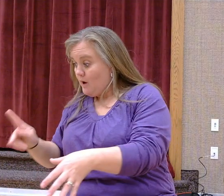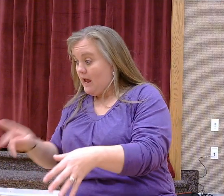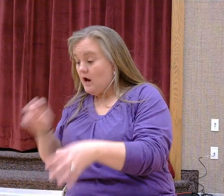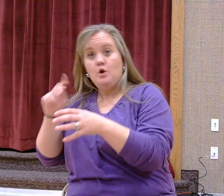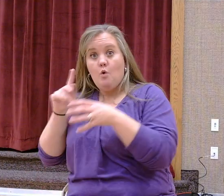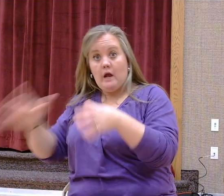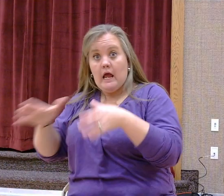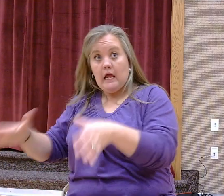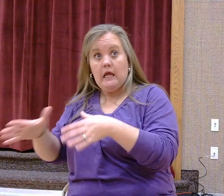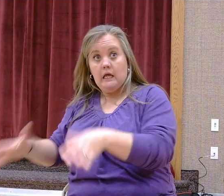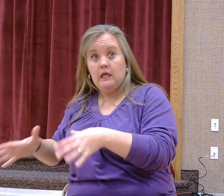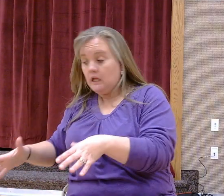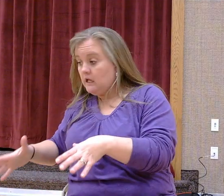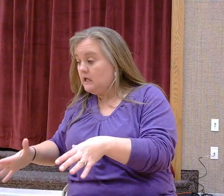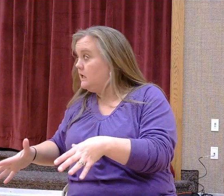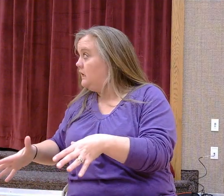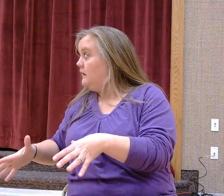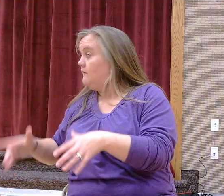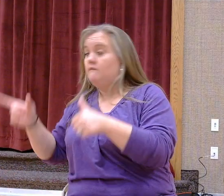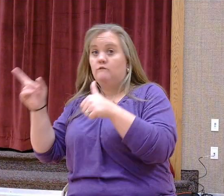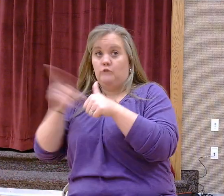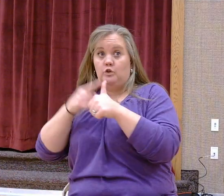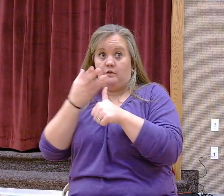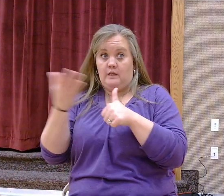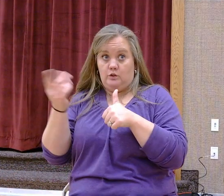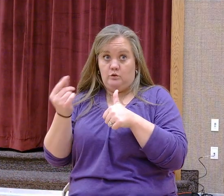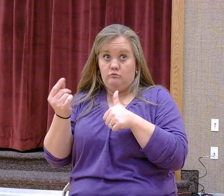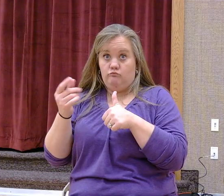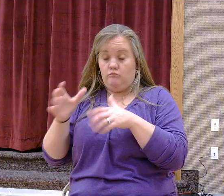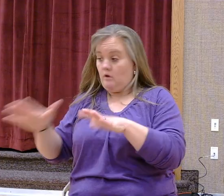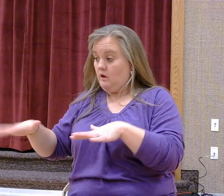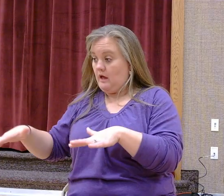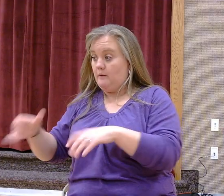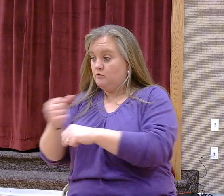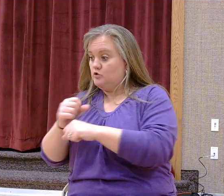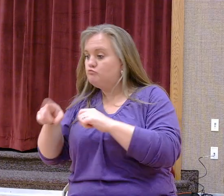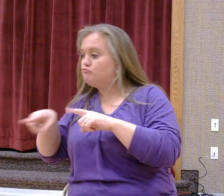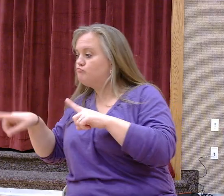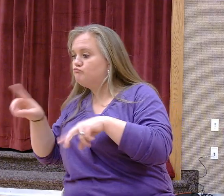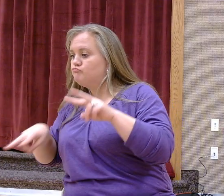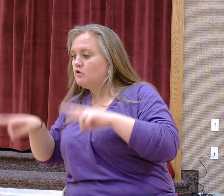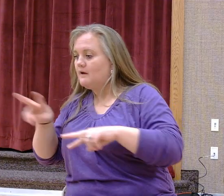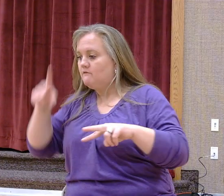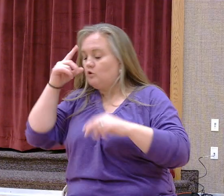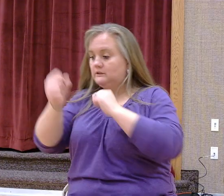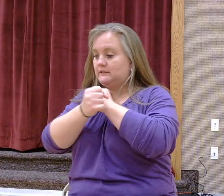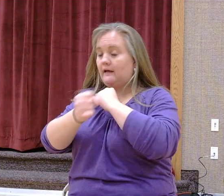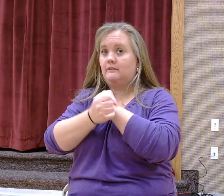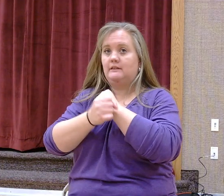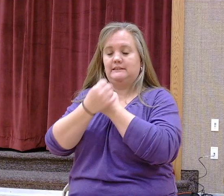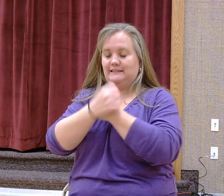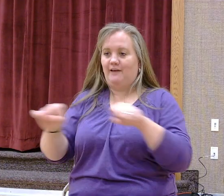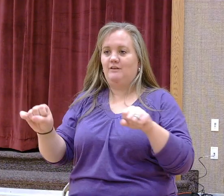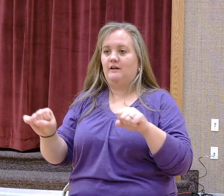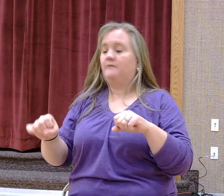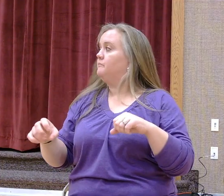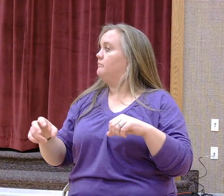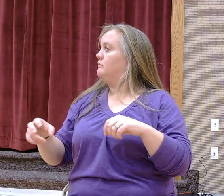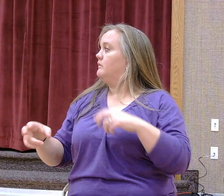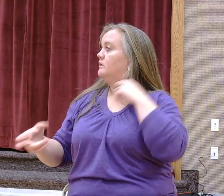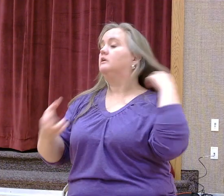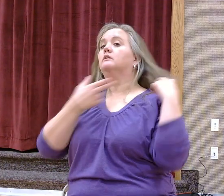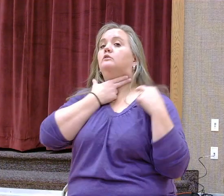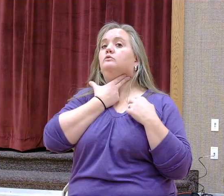Are you okay? Okay? That's the number one thing to do. Again, I'm checking for safety. 2 fingers on the carotid pulse to check